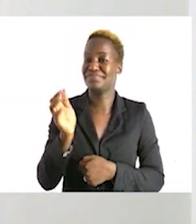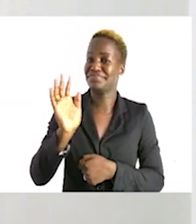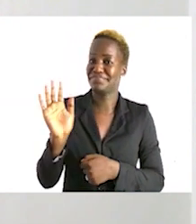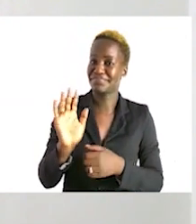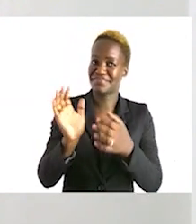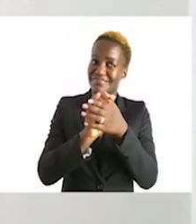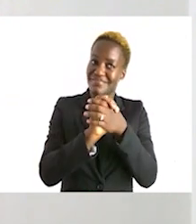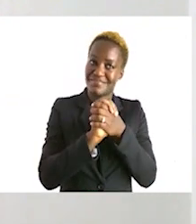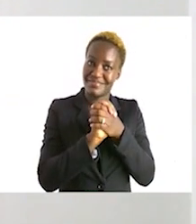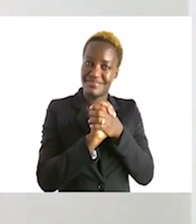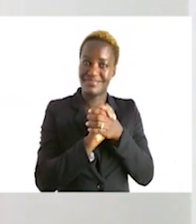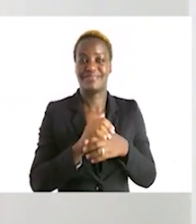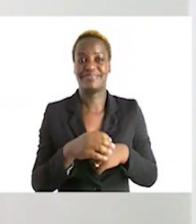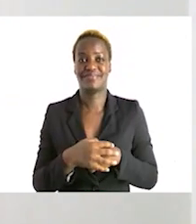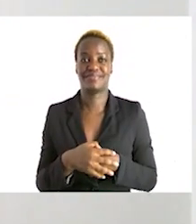Landra here.